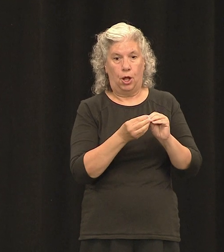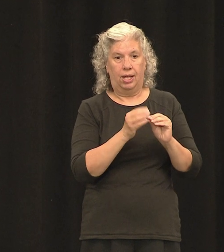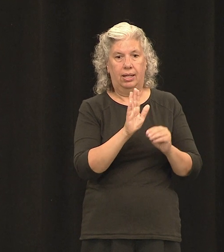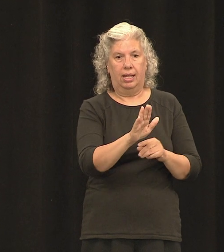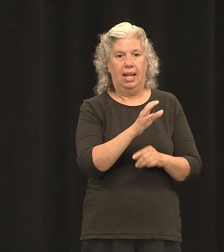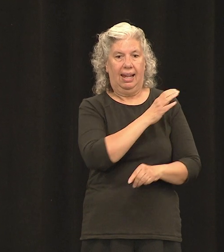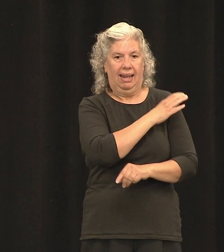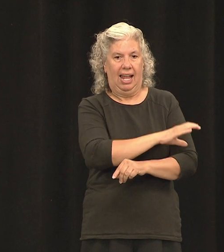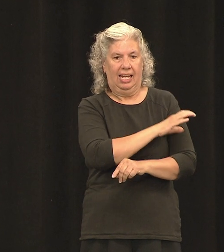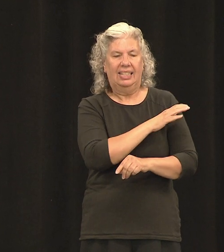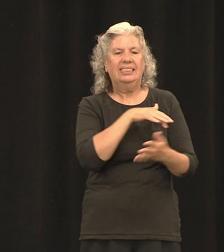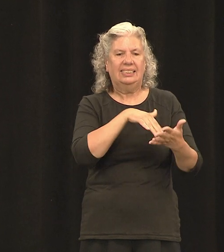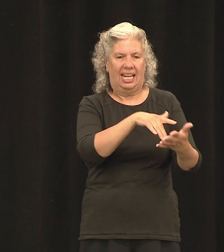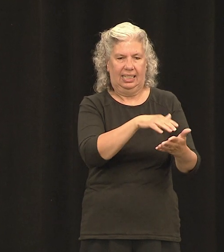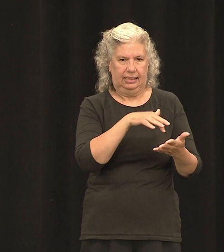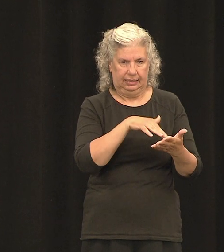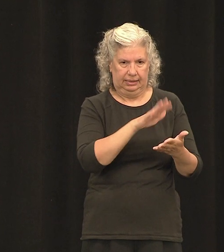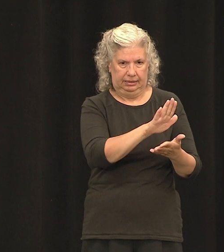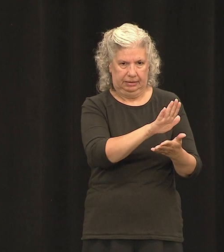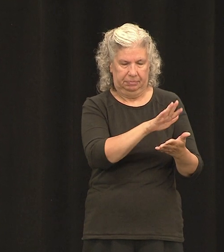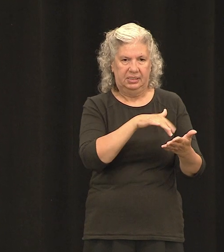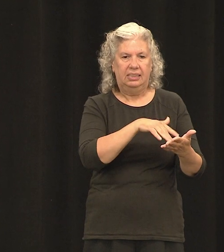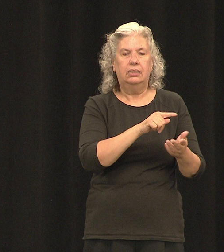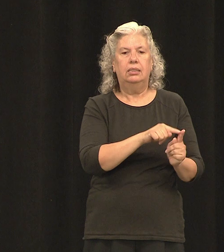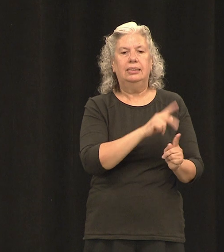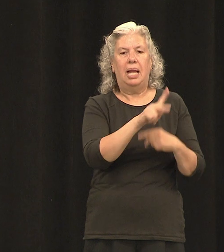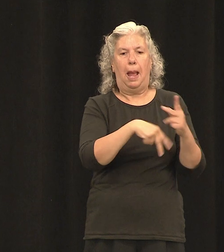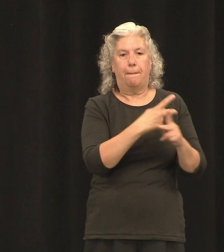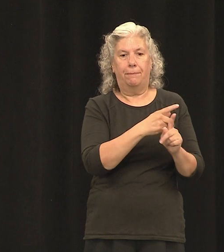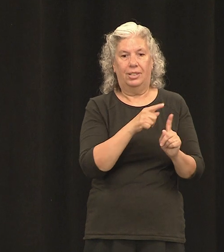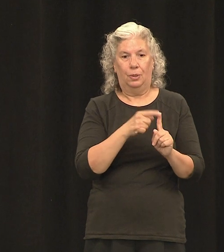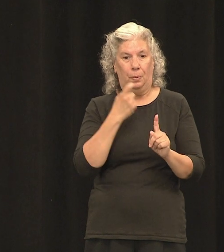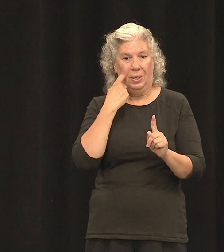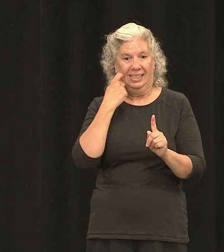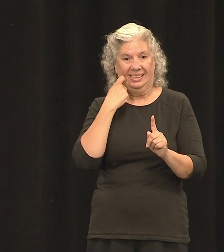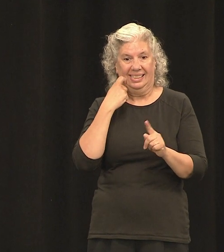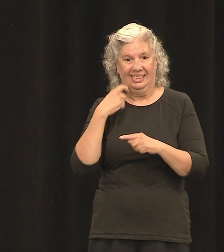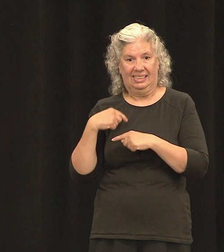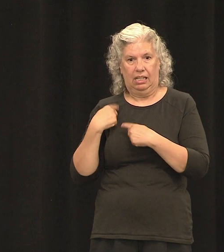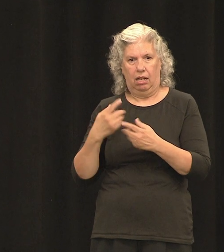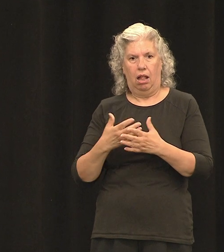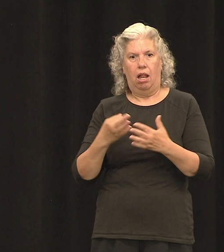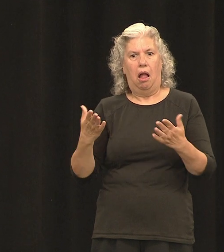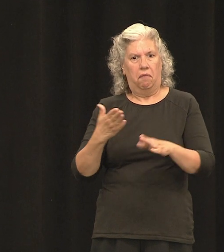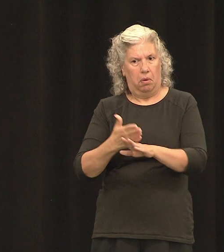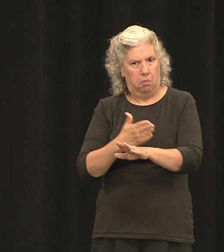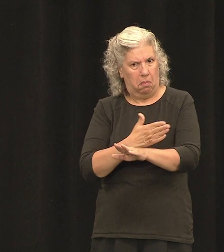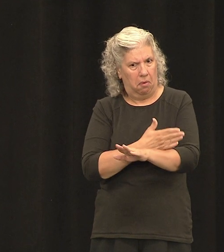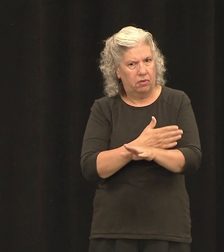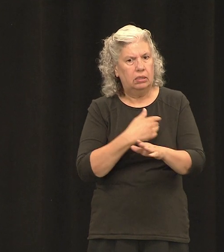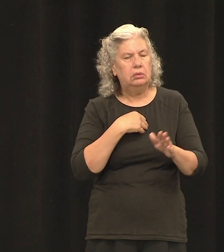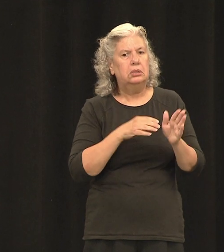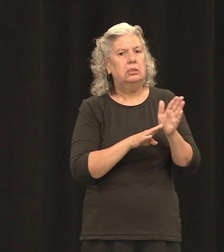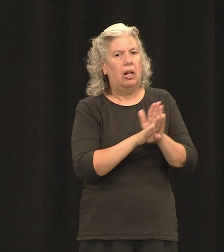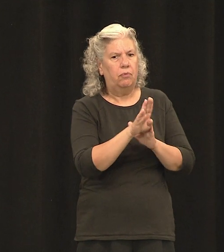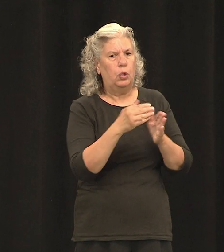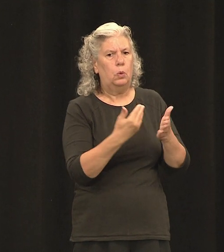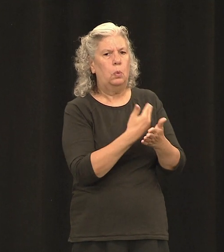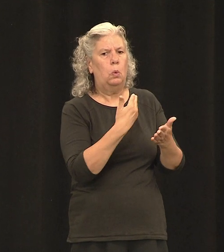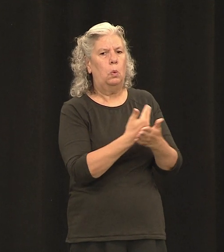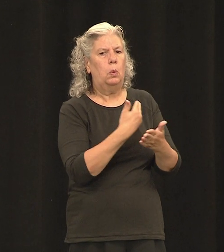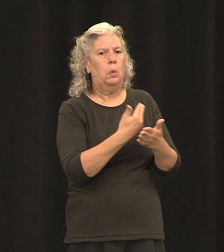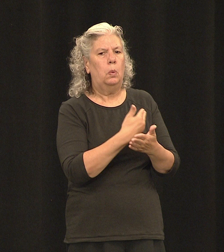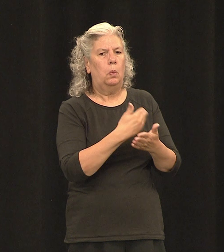There's been a lot of progress recently, and a new clinical category for Usher syndrome, a type